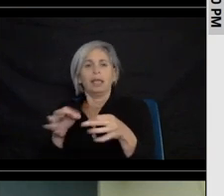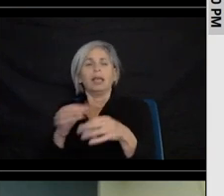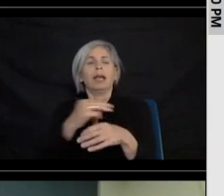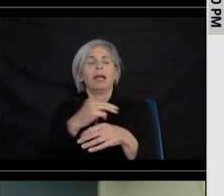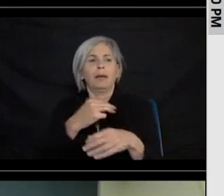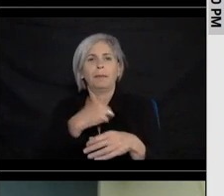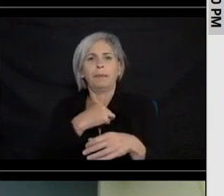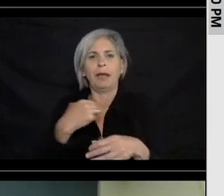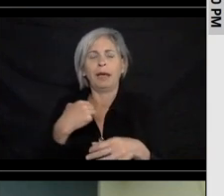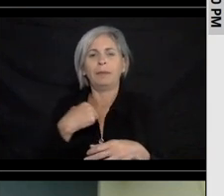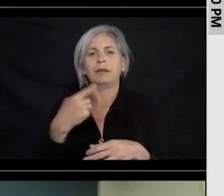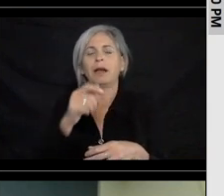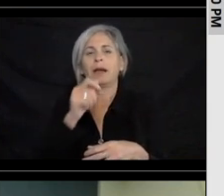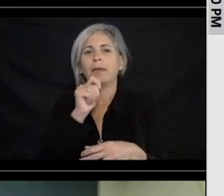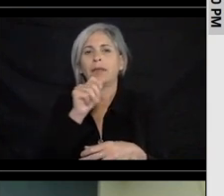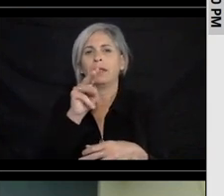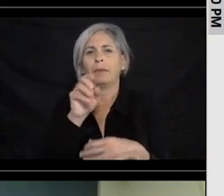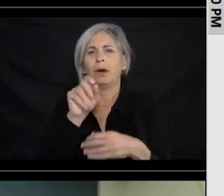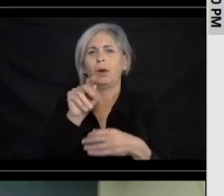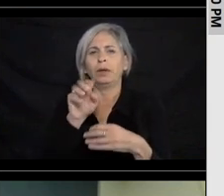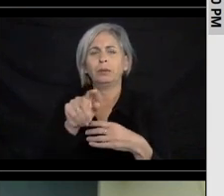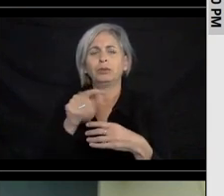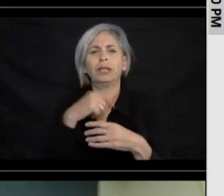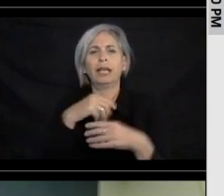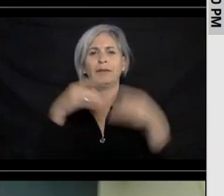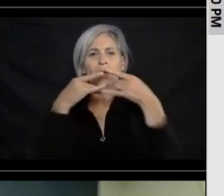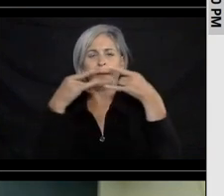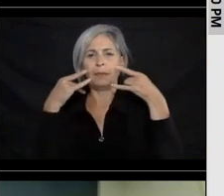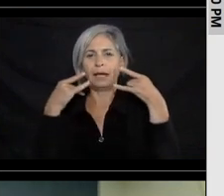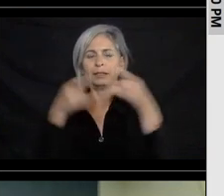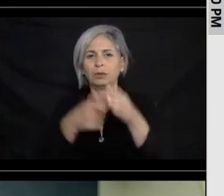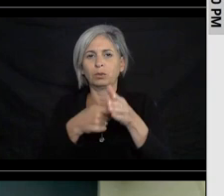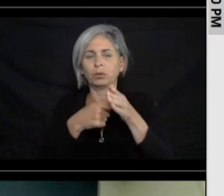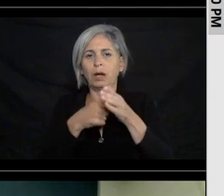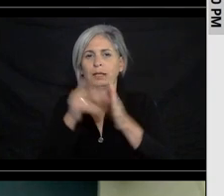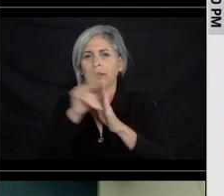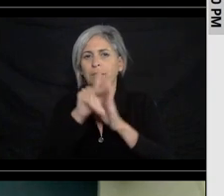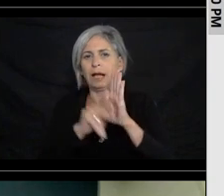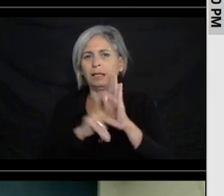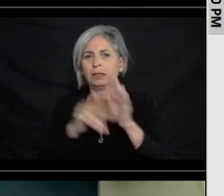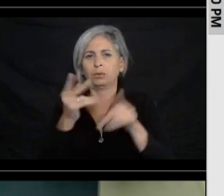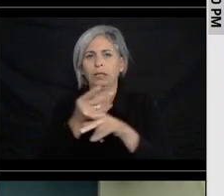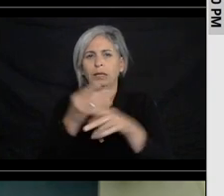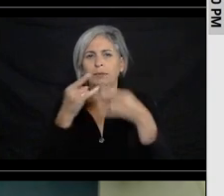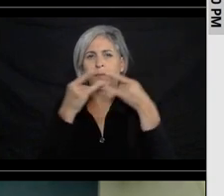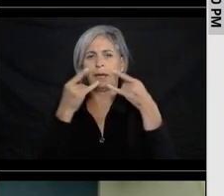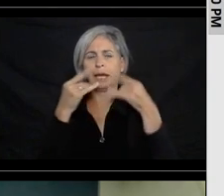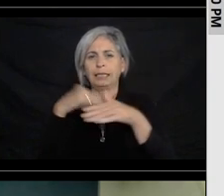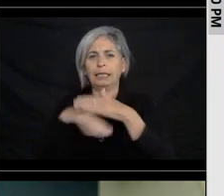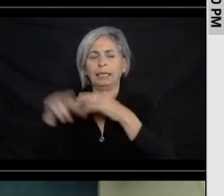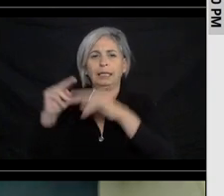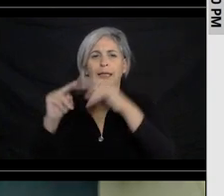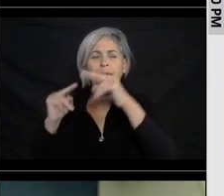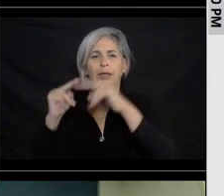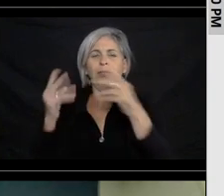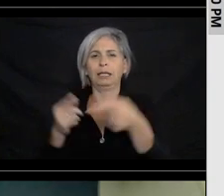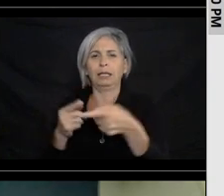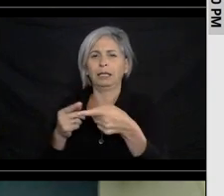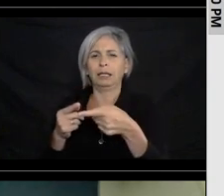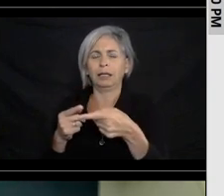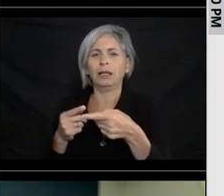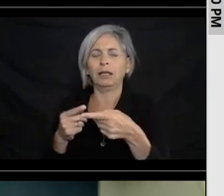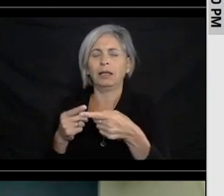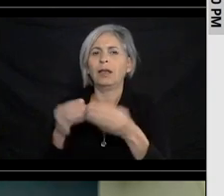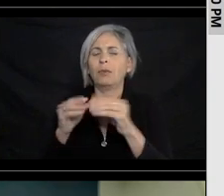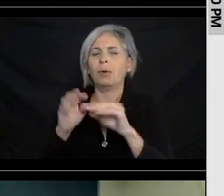to the podium should still have a mask on, as it is required by our policy to keep a mask on in the building. They are more than 6 feet